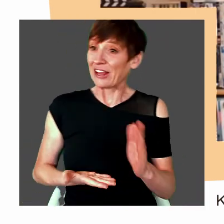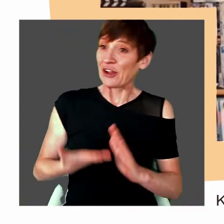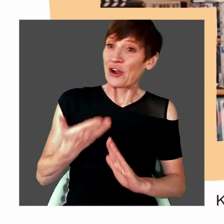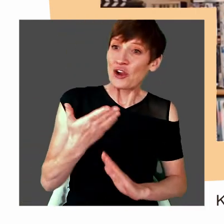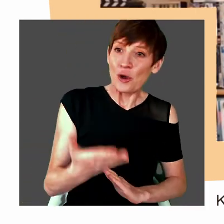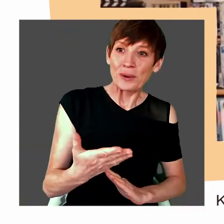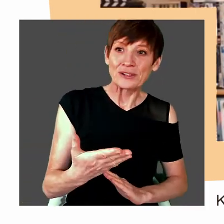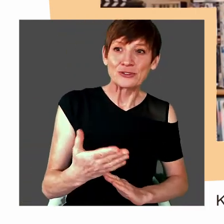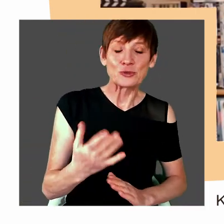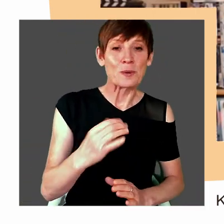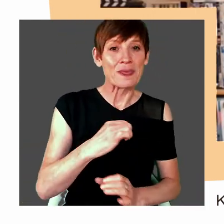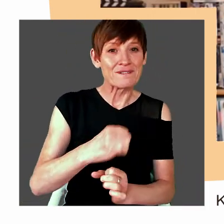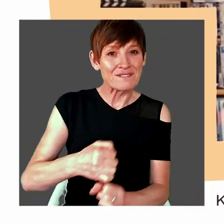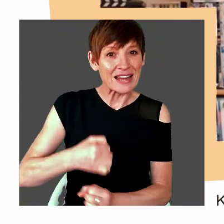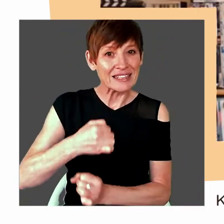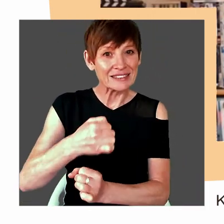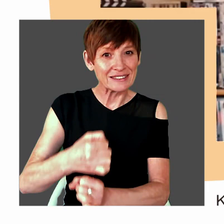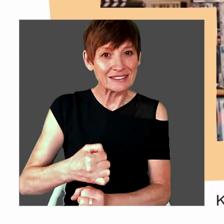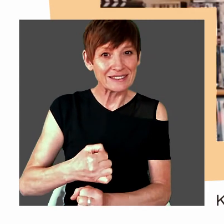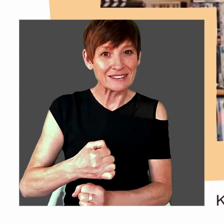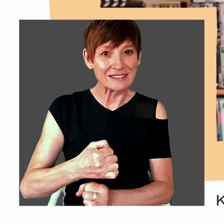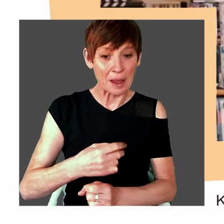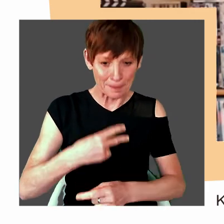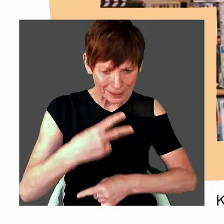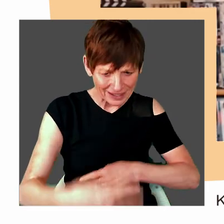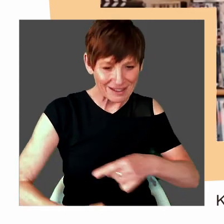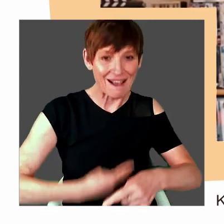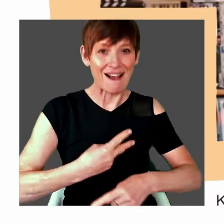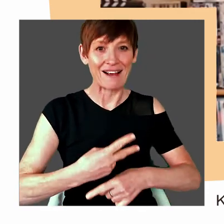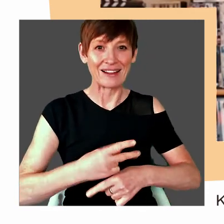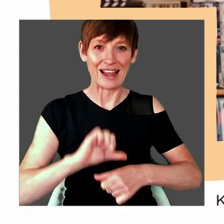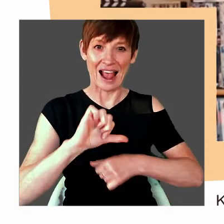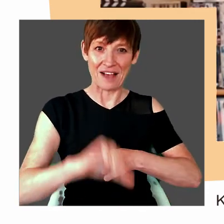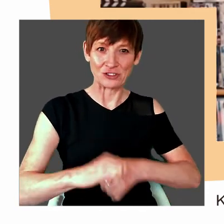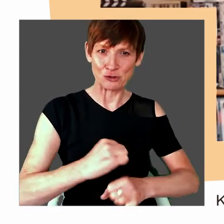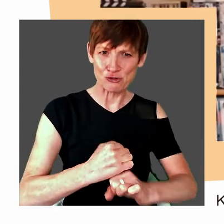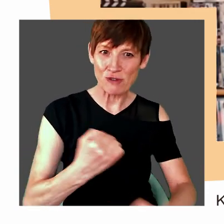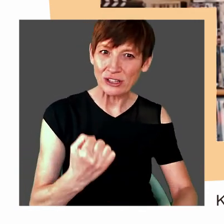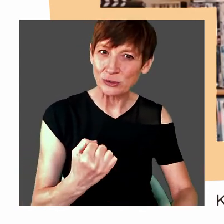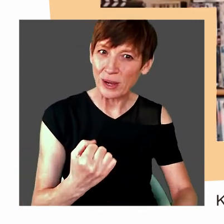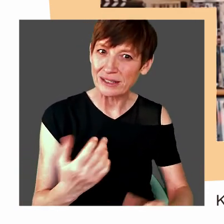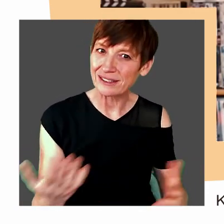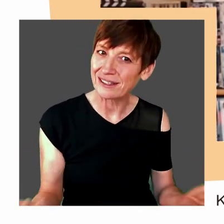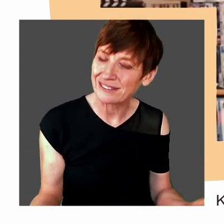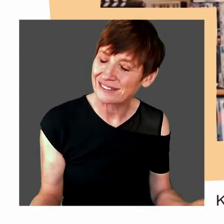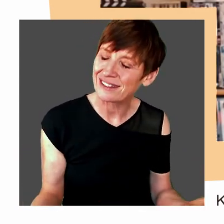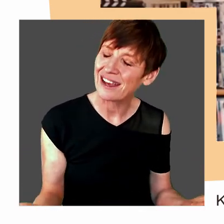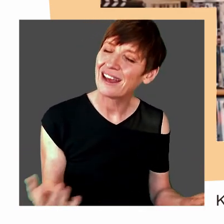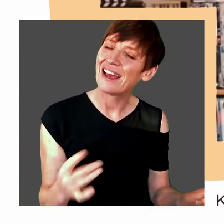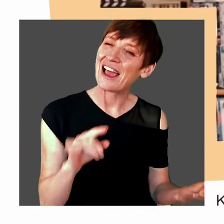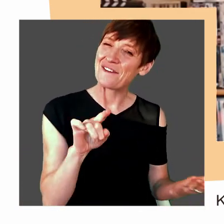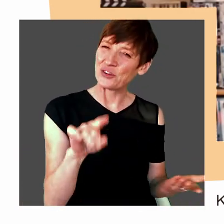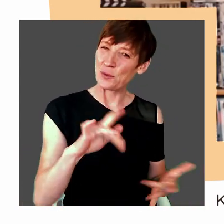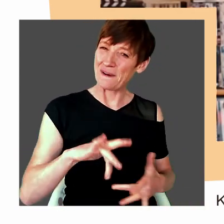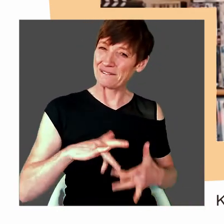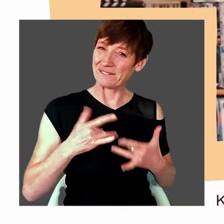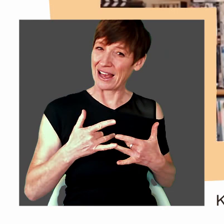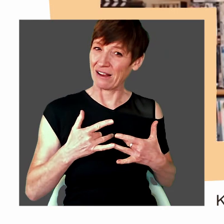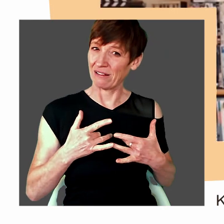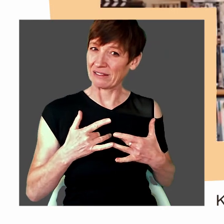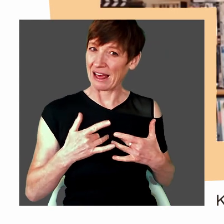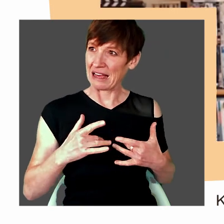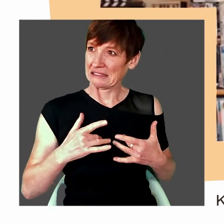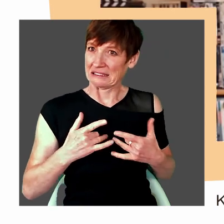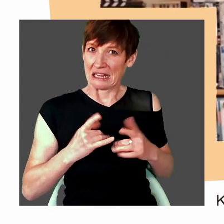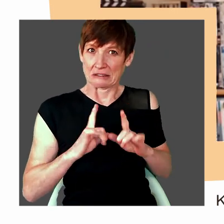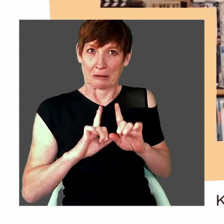Biennale, kind of straight after you graduated, pretty much. Have you felt the burn of imposter syndrome,